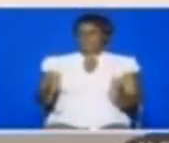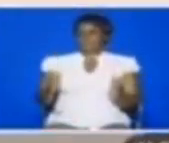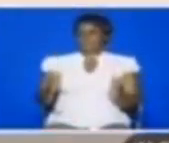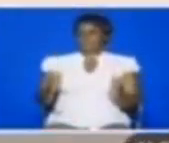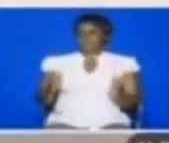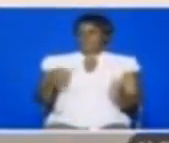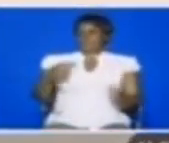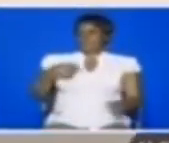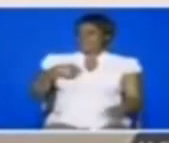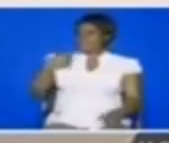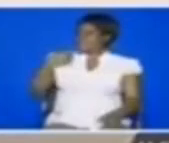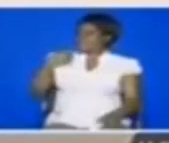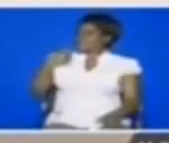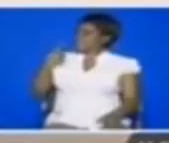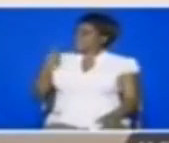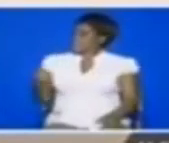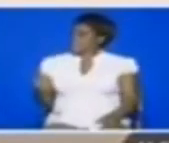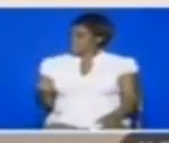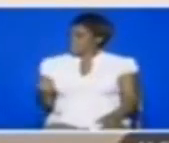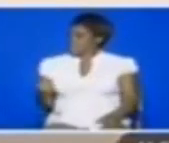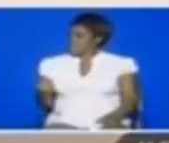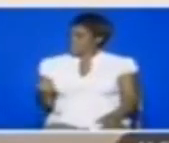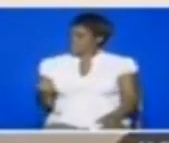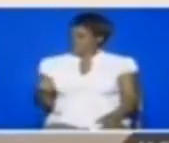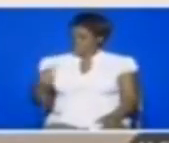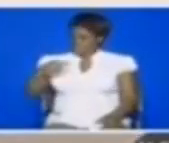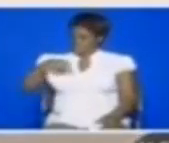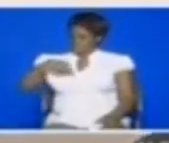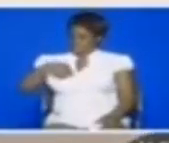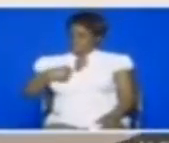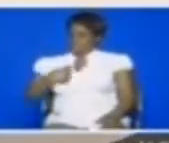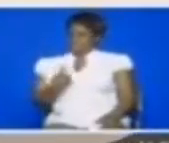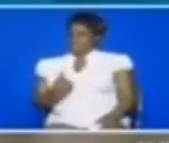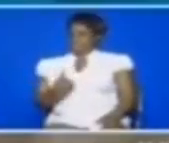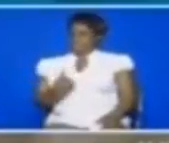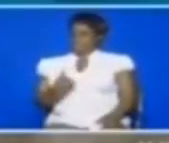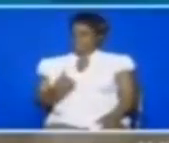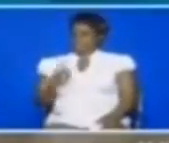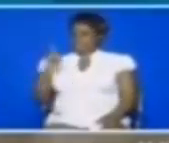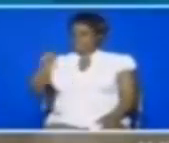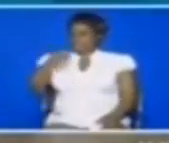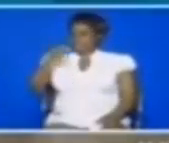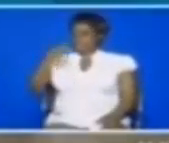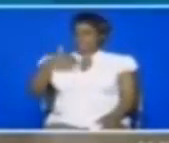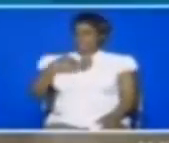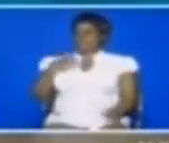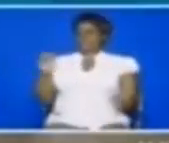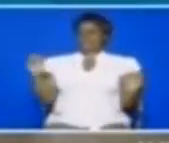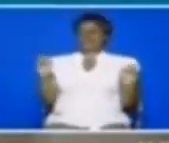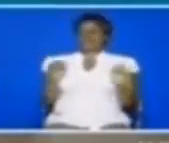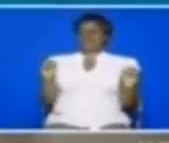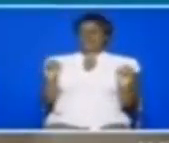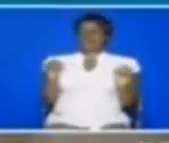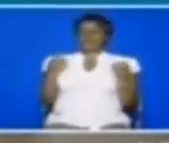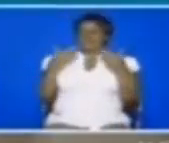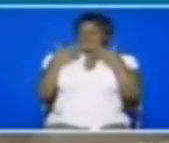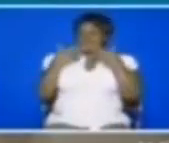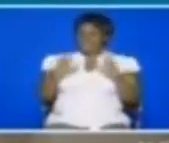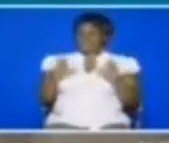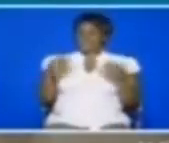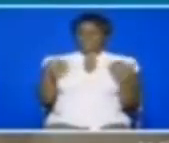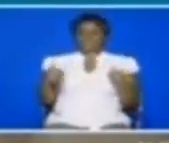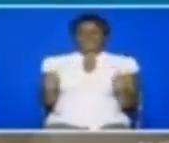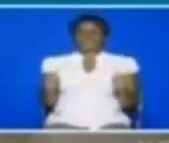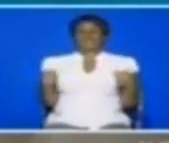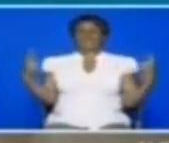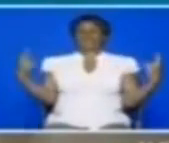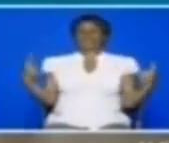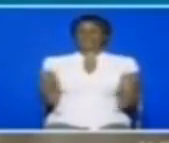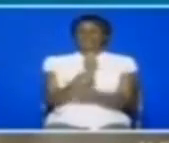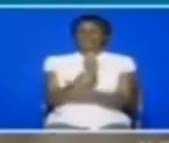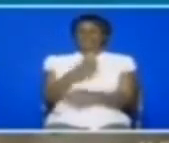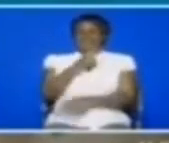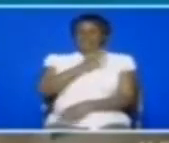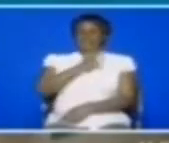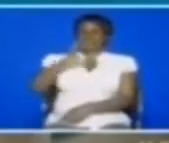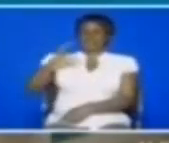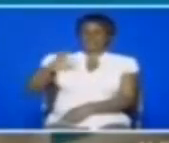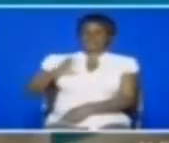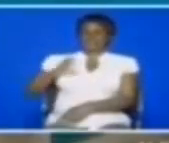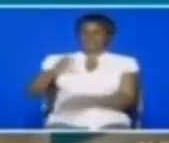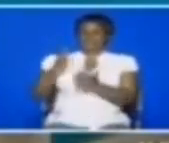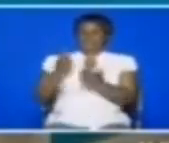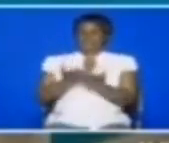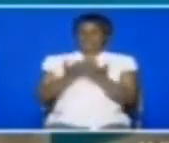Kitu nimesema ni kwamba, mimi sina hatia. Controversy did not end there. Even as the commission